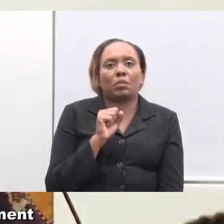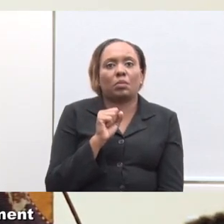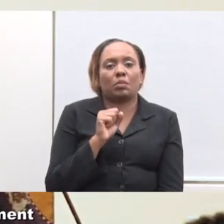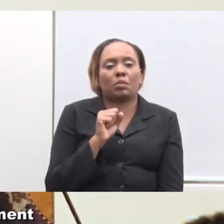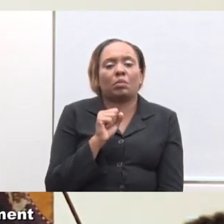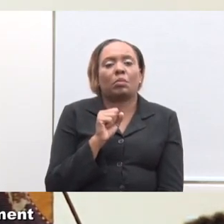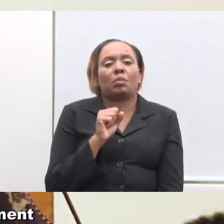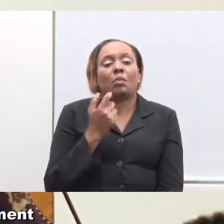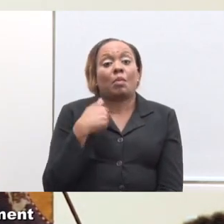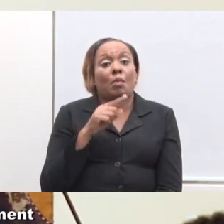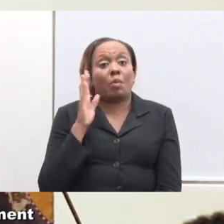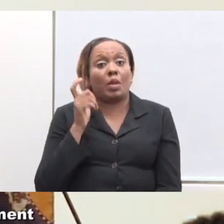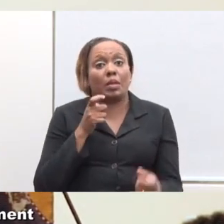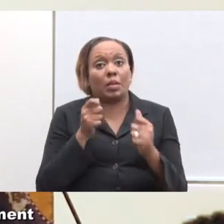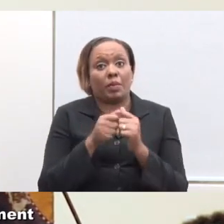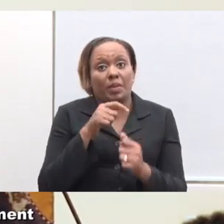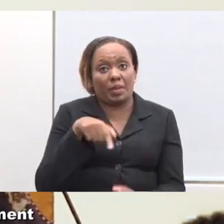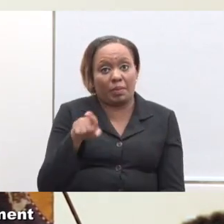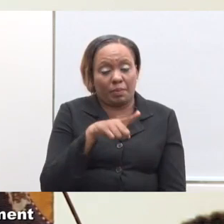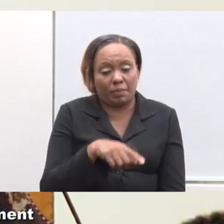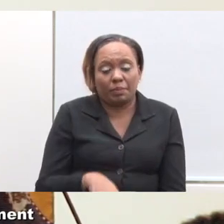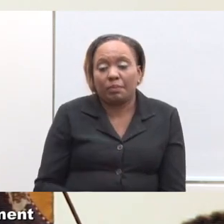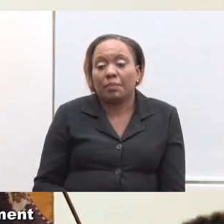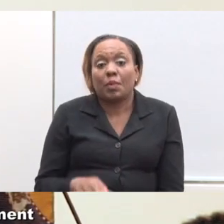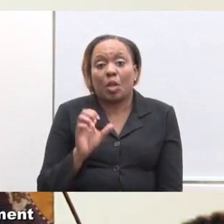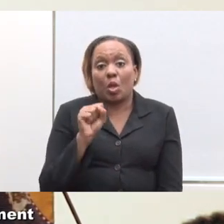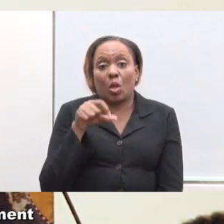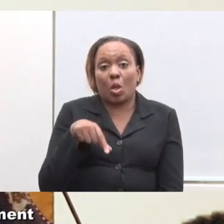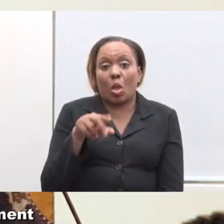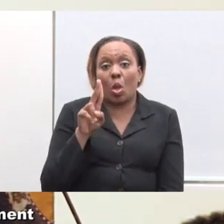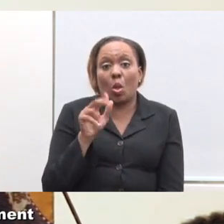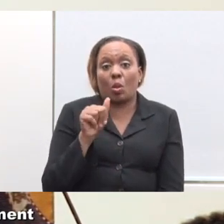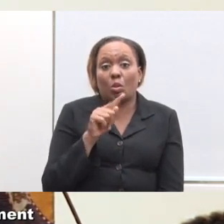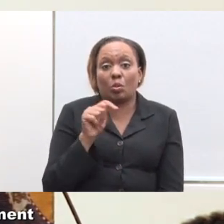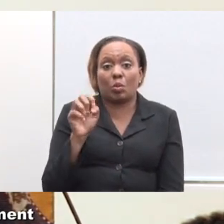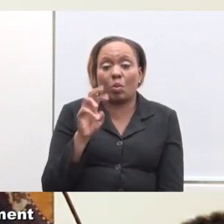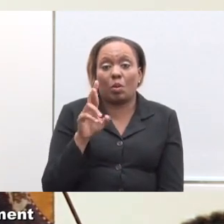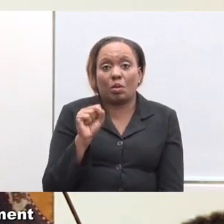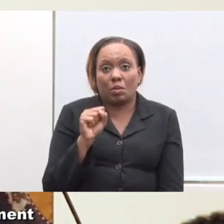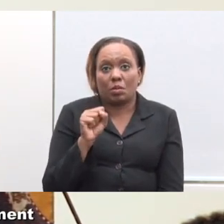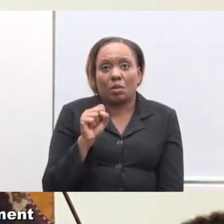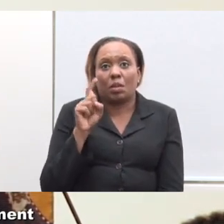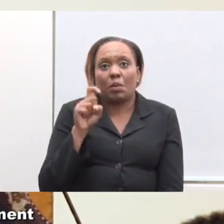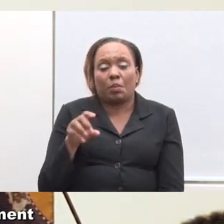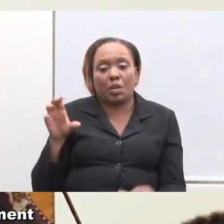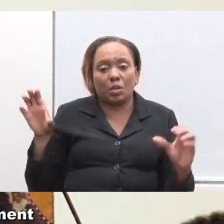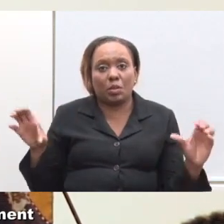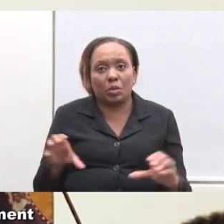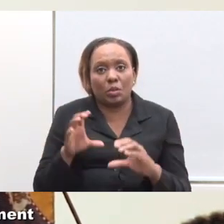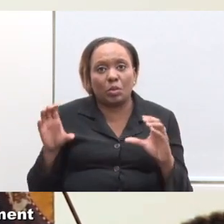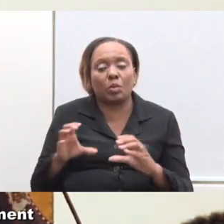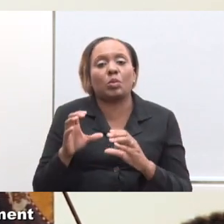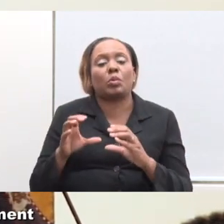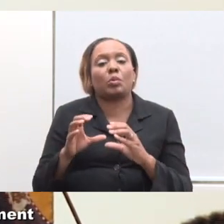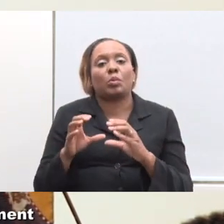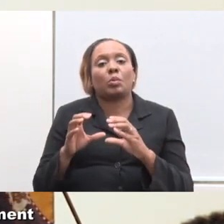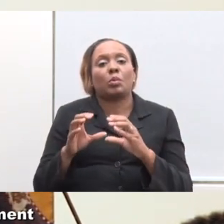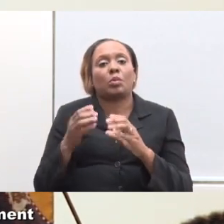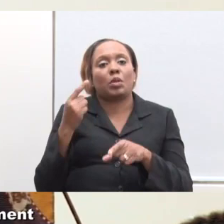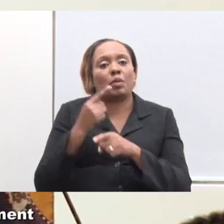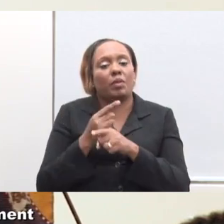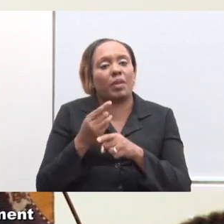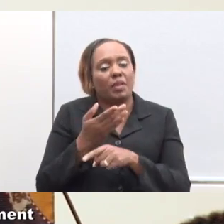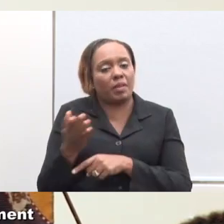way, because they too must see a way towards ownership, but they must see it through a program that